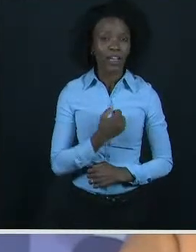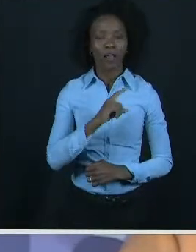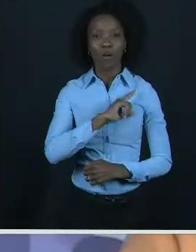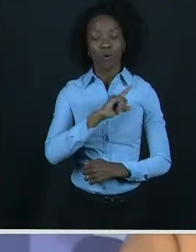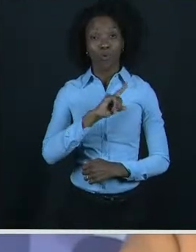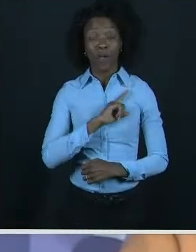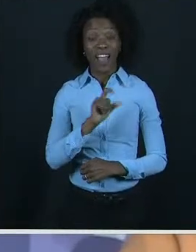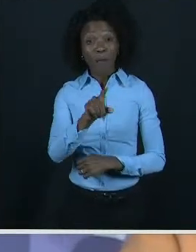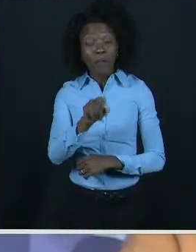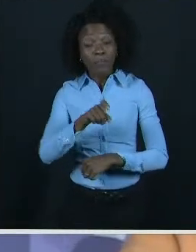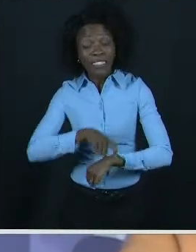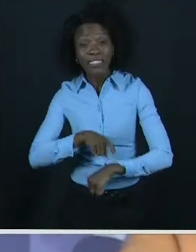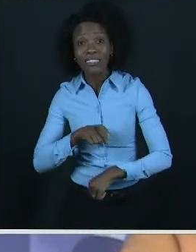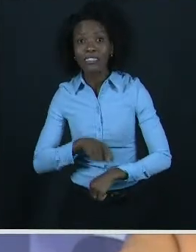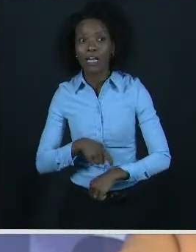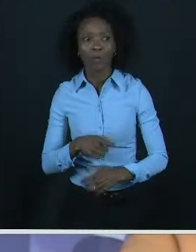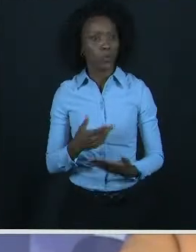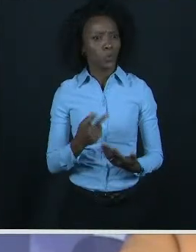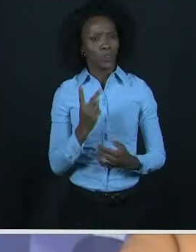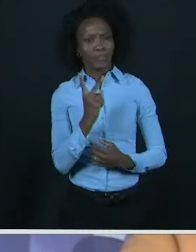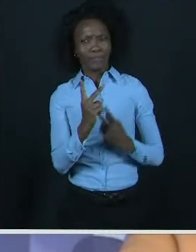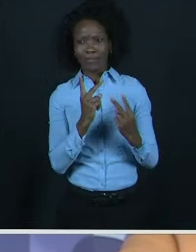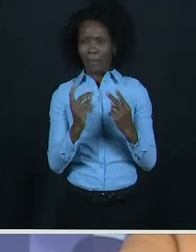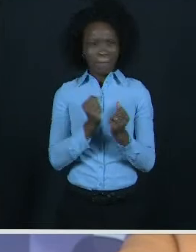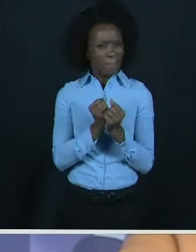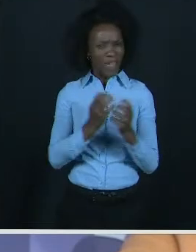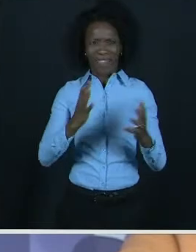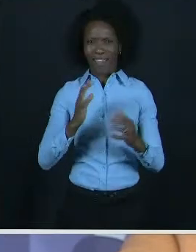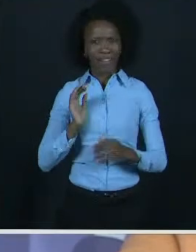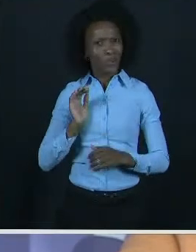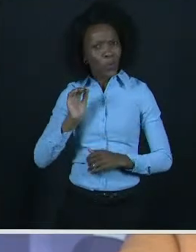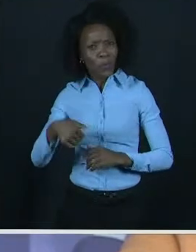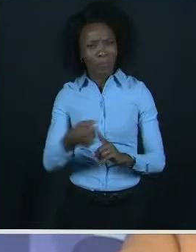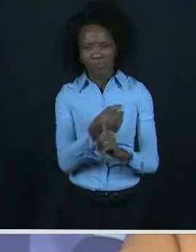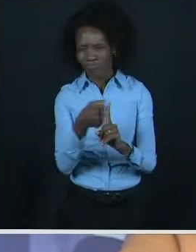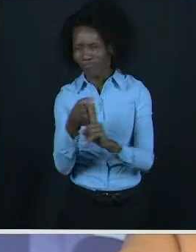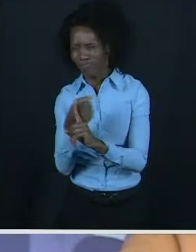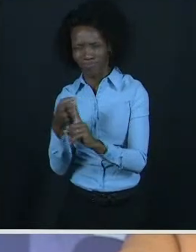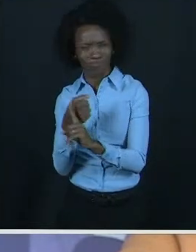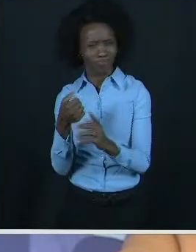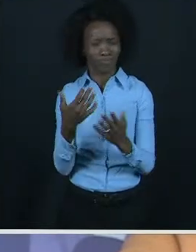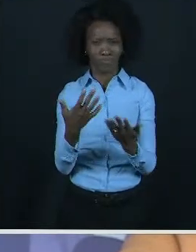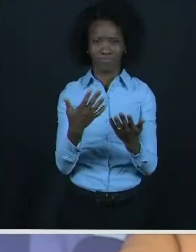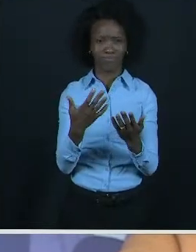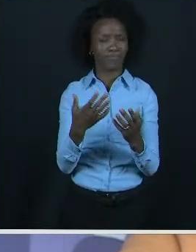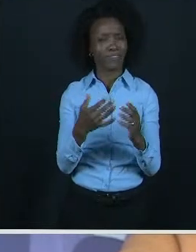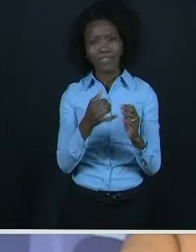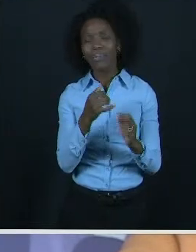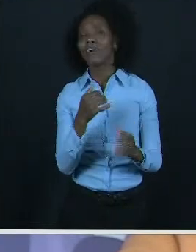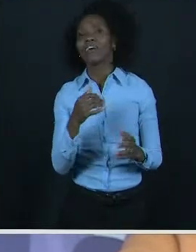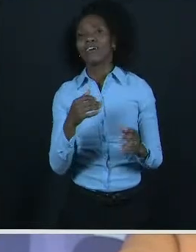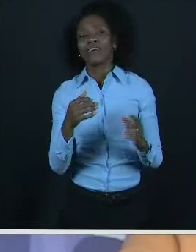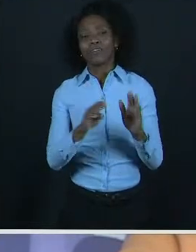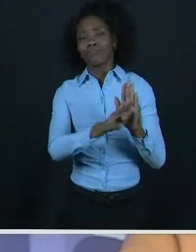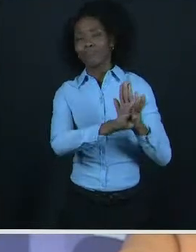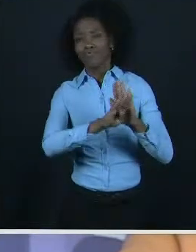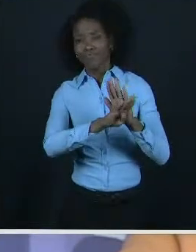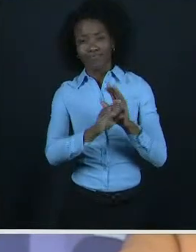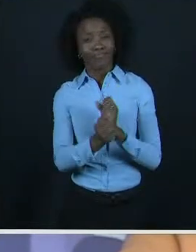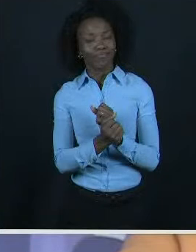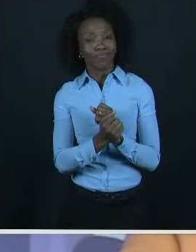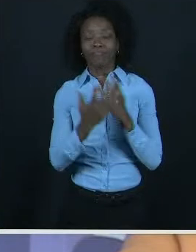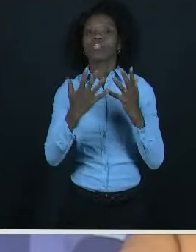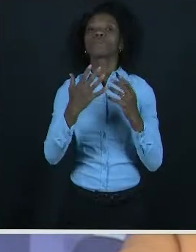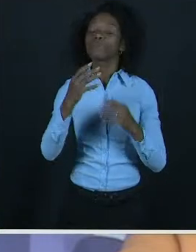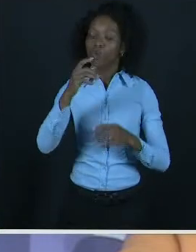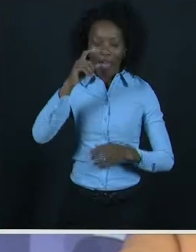rising incidents of gender-based violence. So therefore, this plan of ours must be made